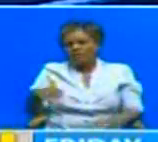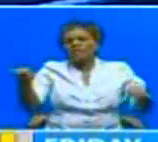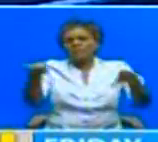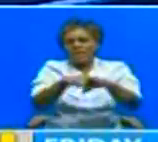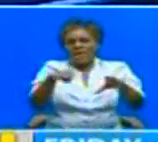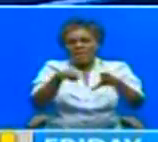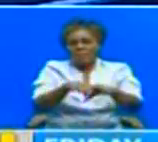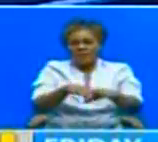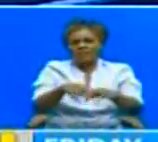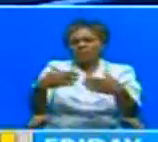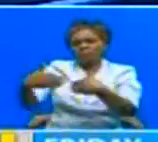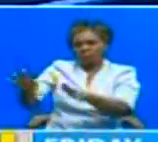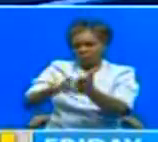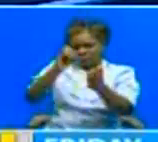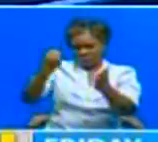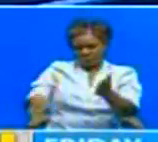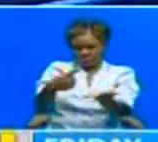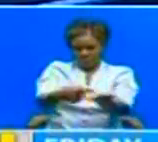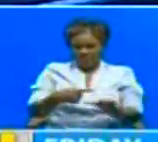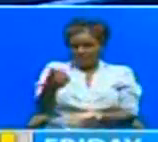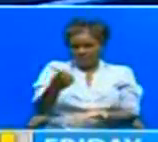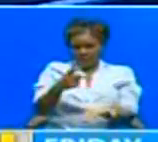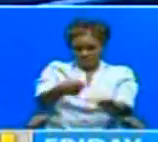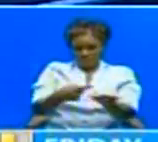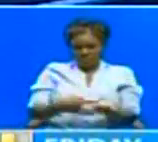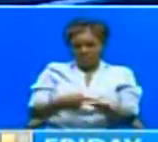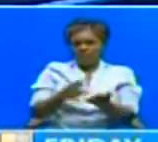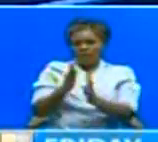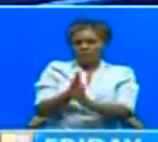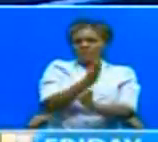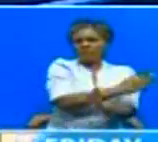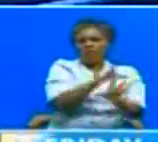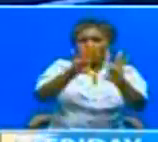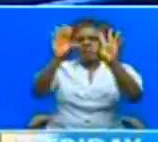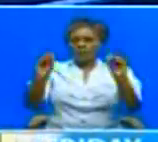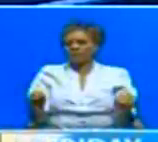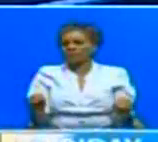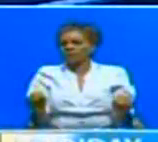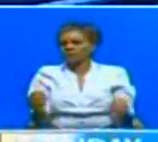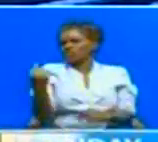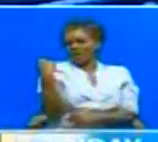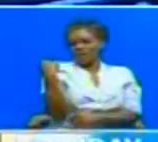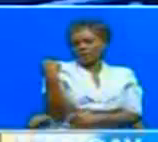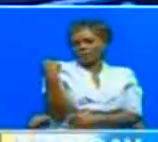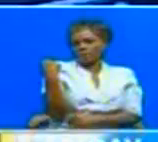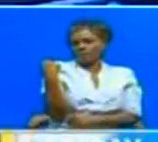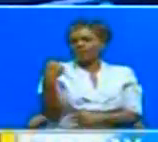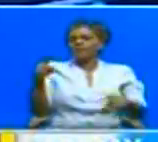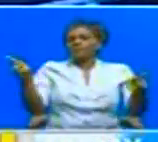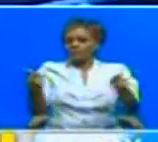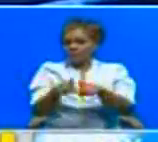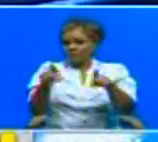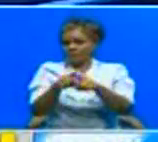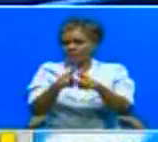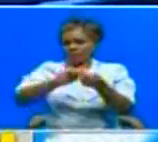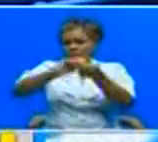to demand the motion be debated before presentation of the budget statement. That was, of course, yesterday. But in a strange